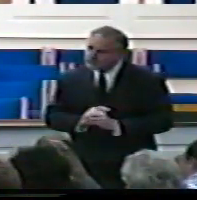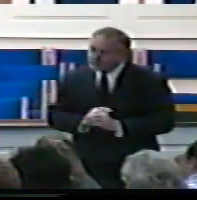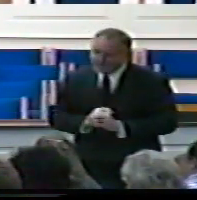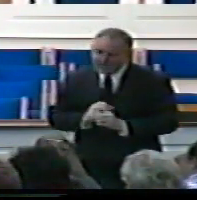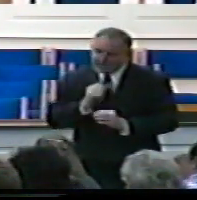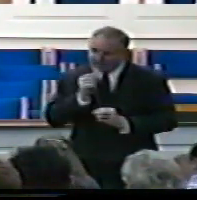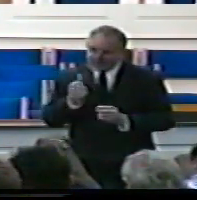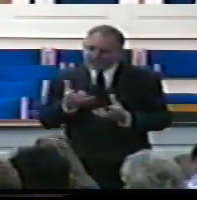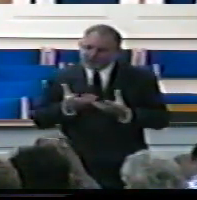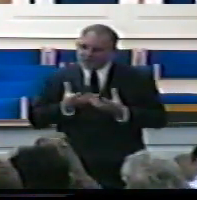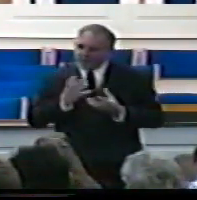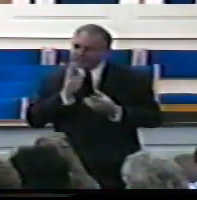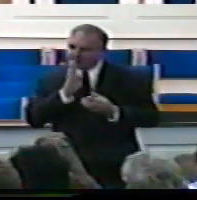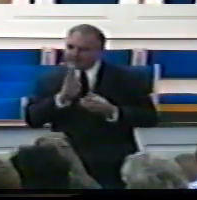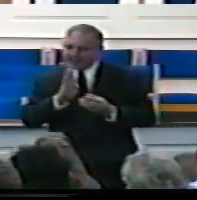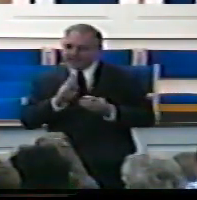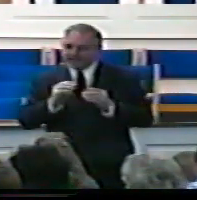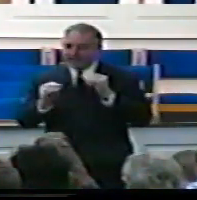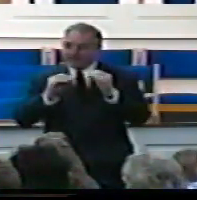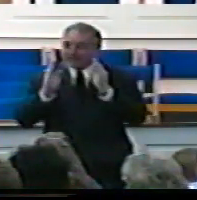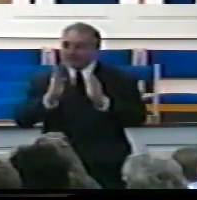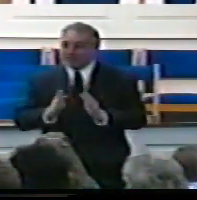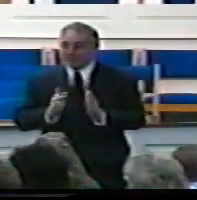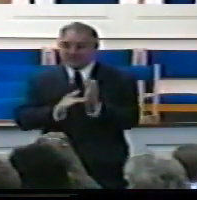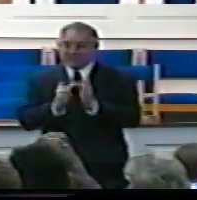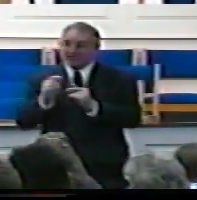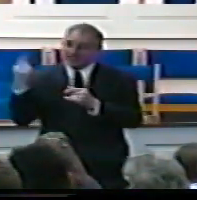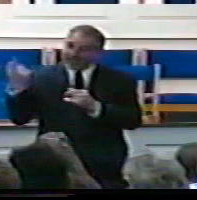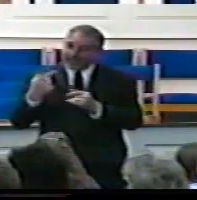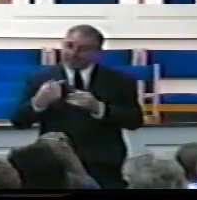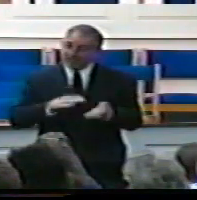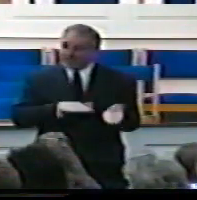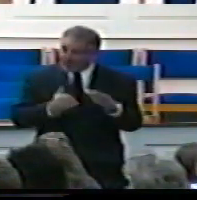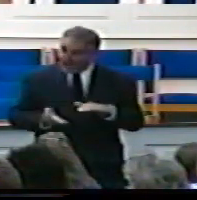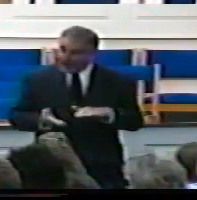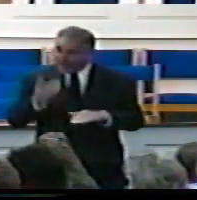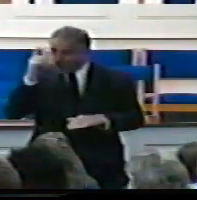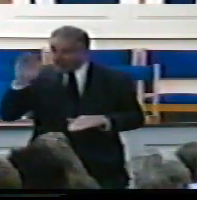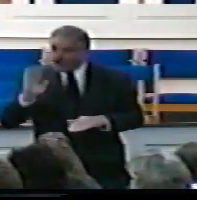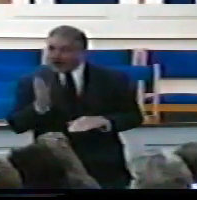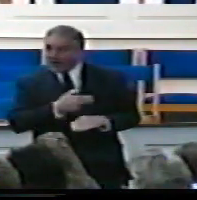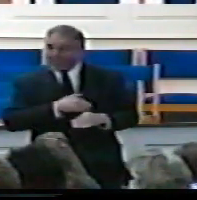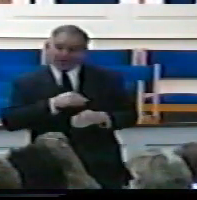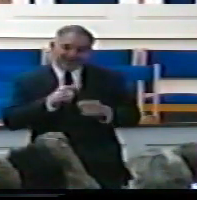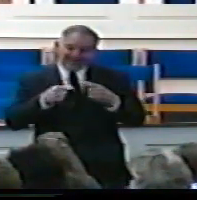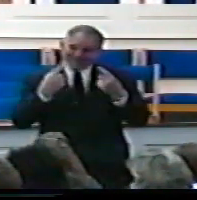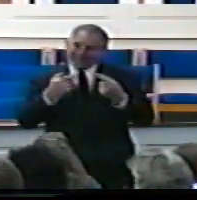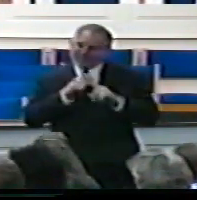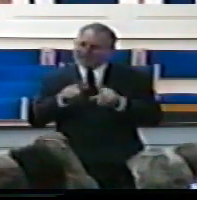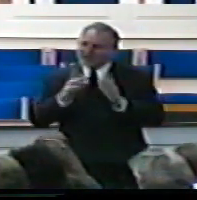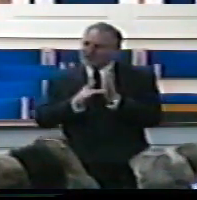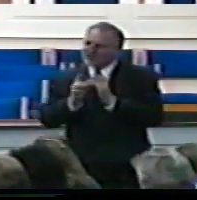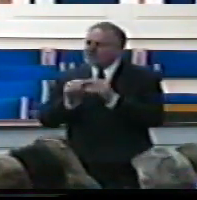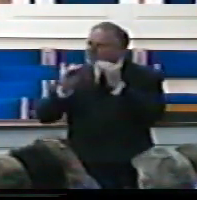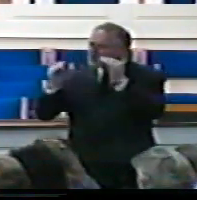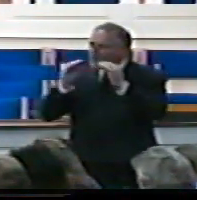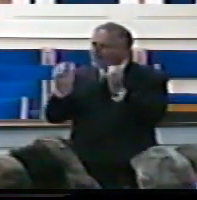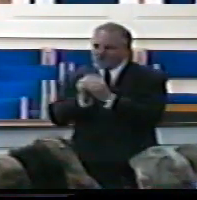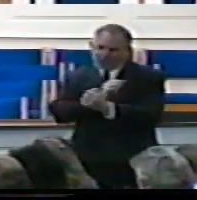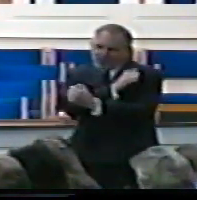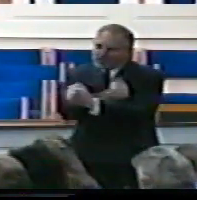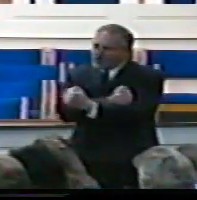teacher, but he came to die for our sins. But Christ taught us with authority and not like the scribes and the